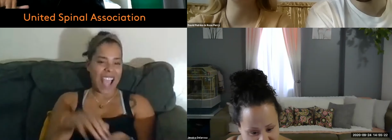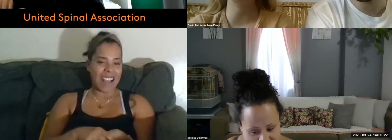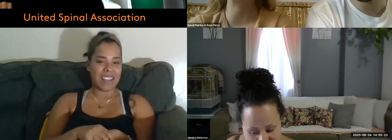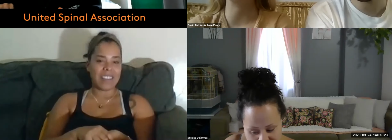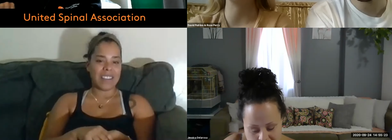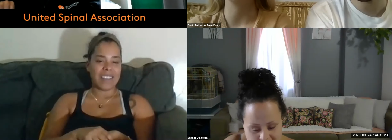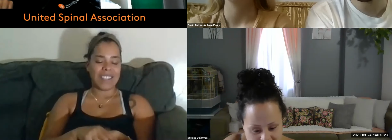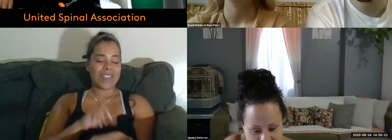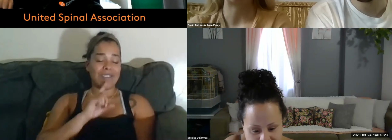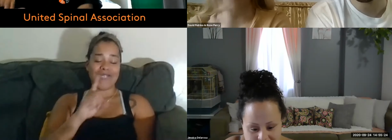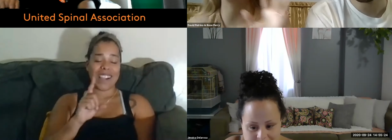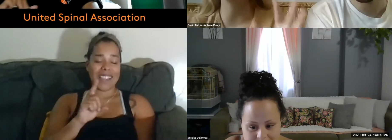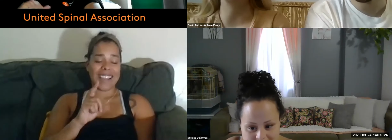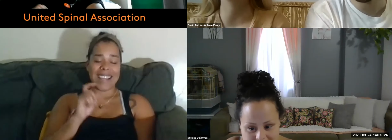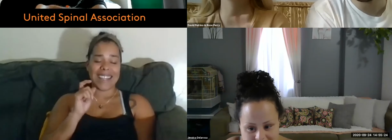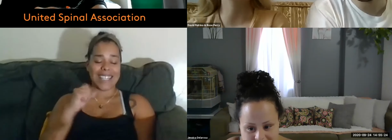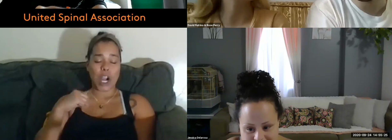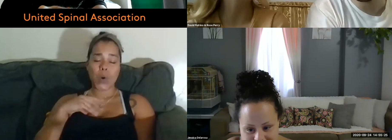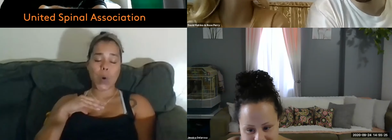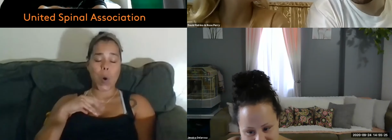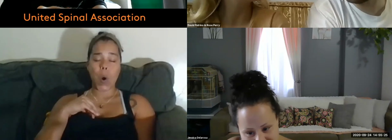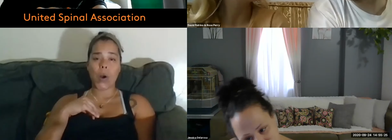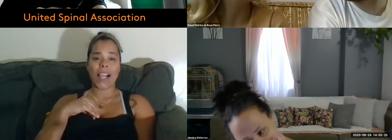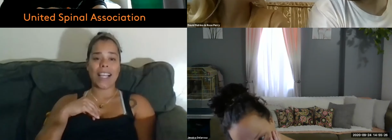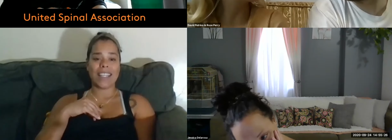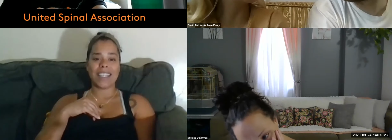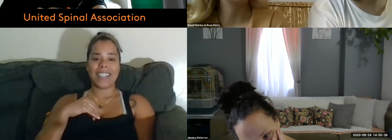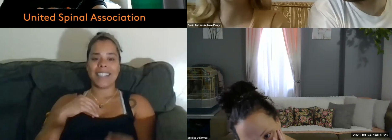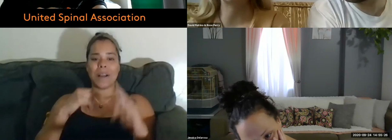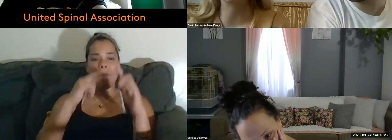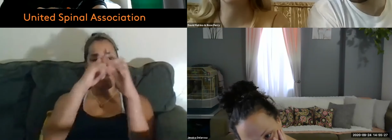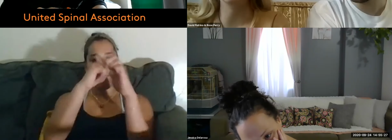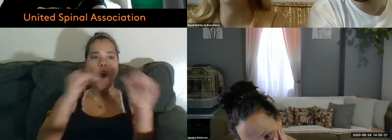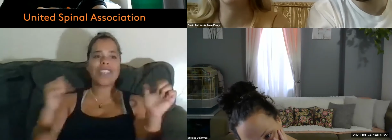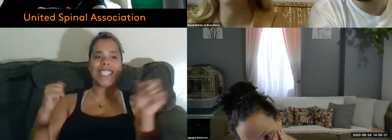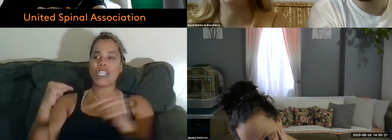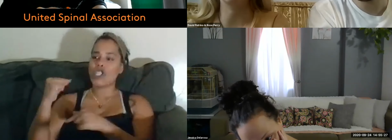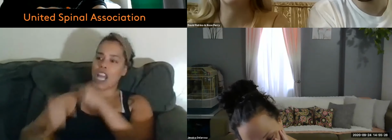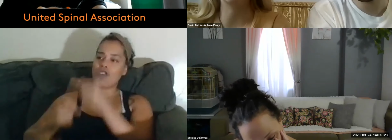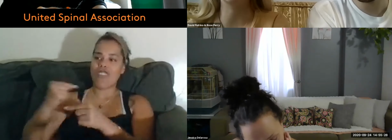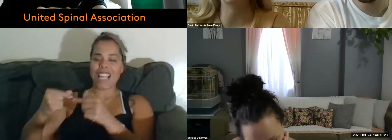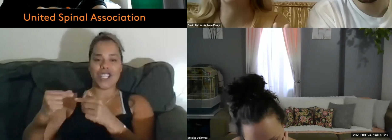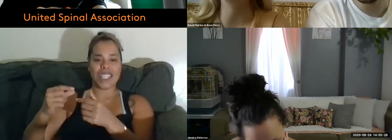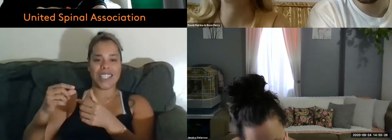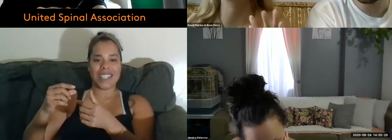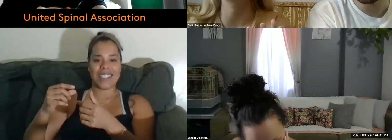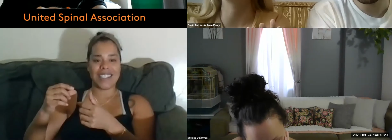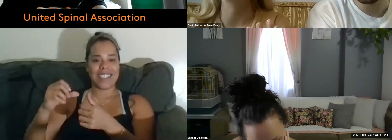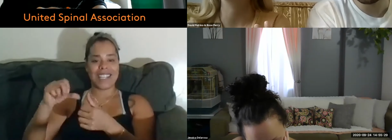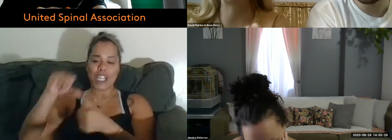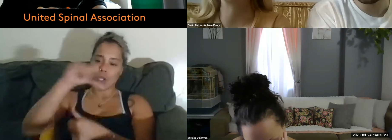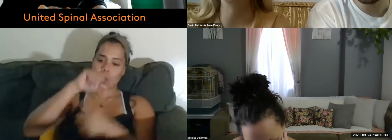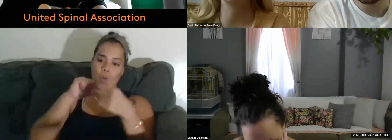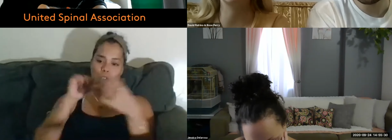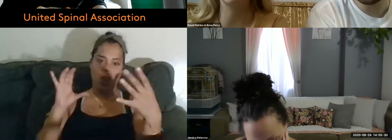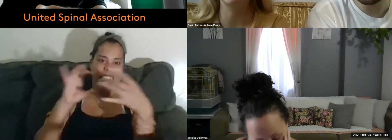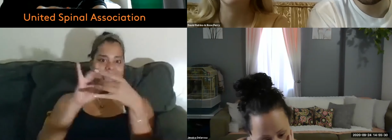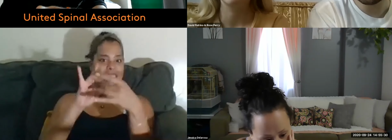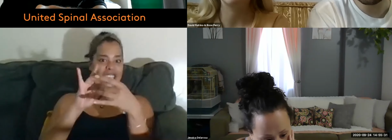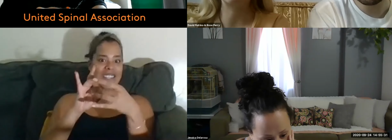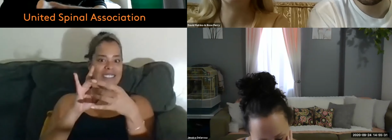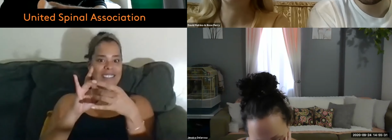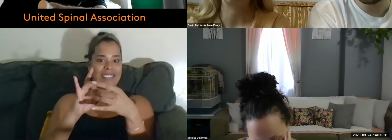really cool multi-generational social connection going on that is up-leveling tech